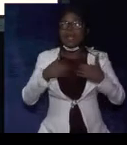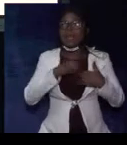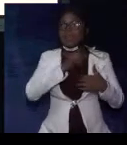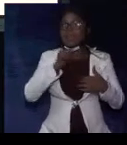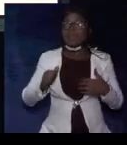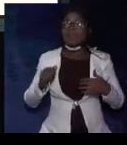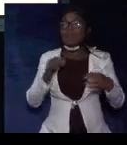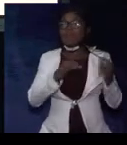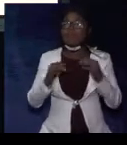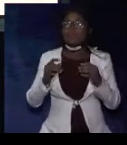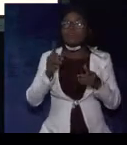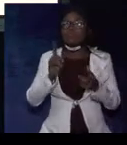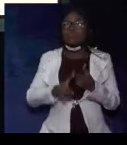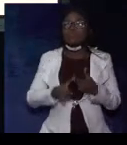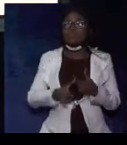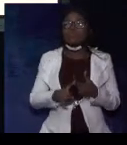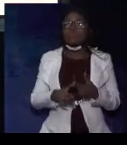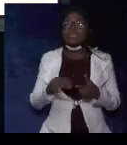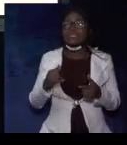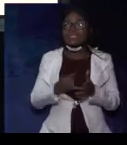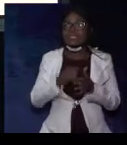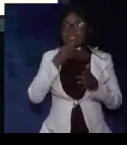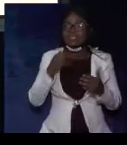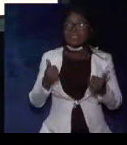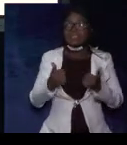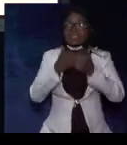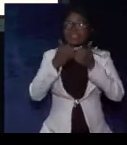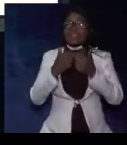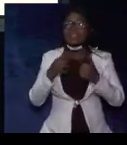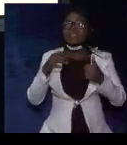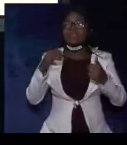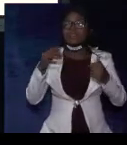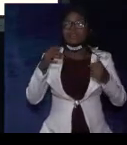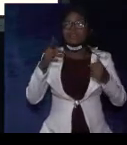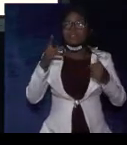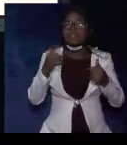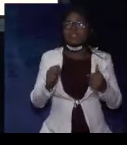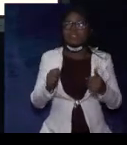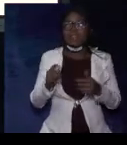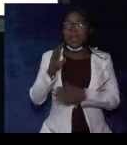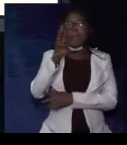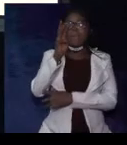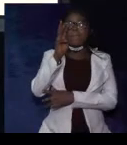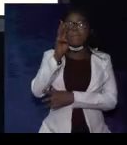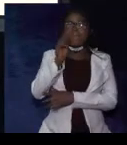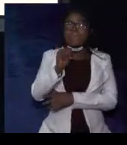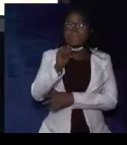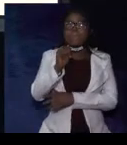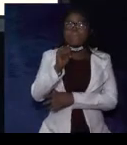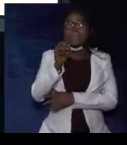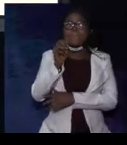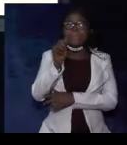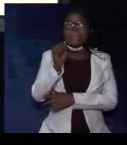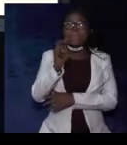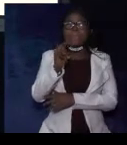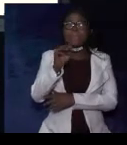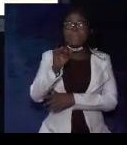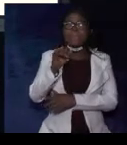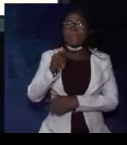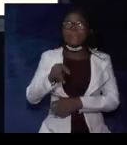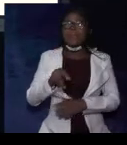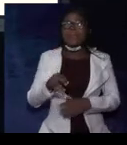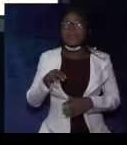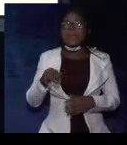need to solve. It is the challenge, that is the issue, the problem, or